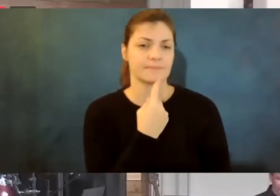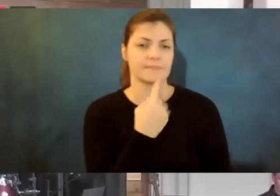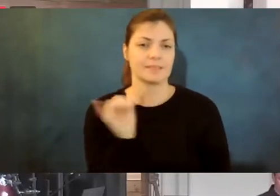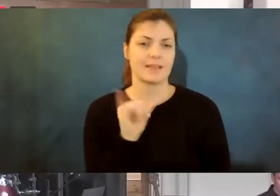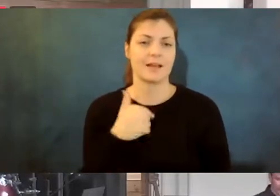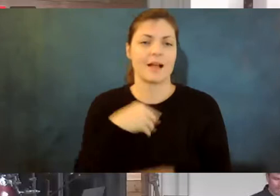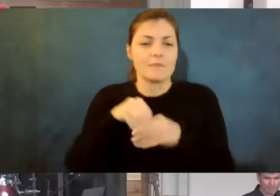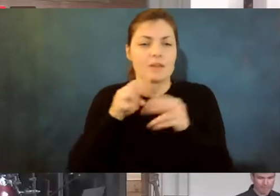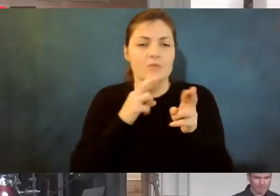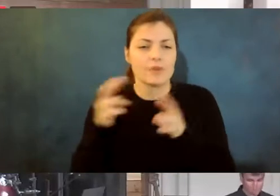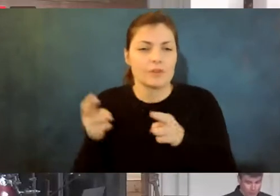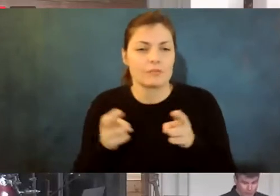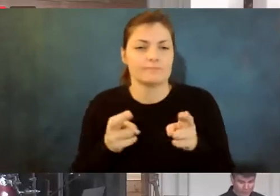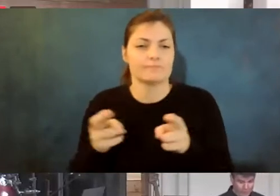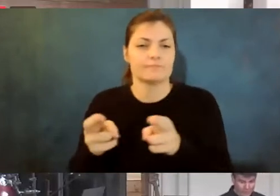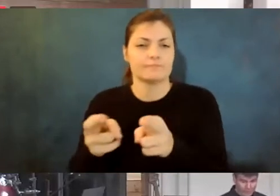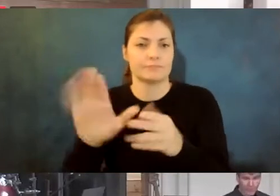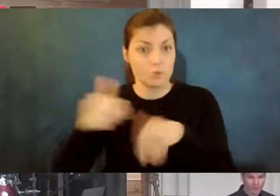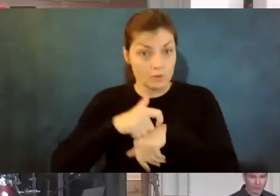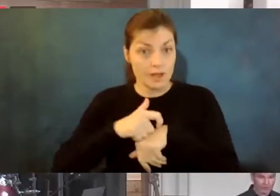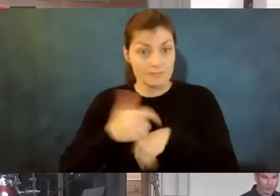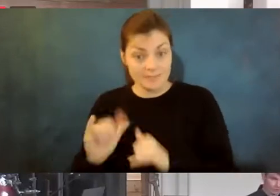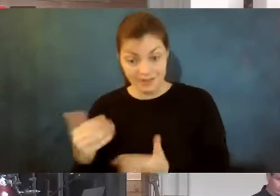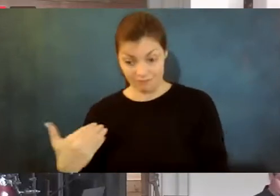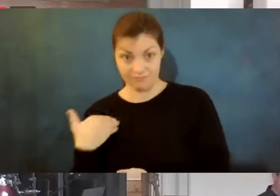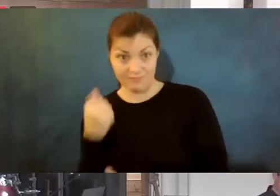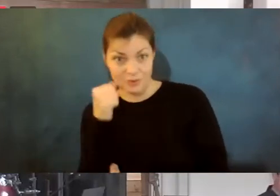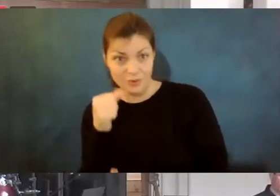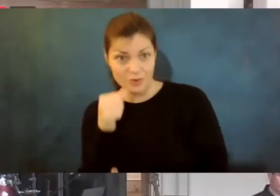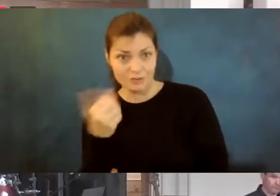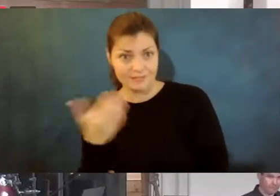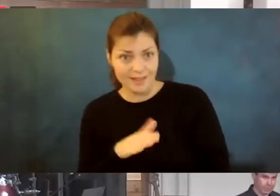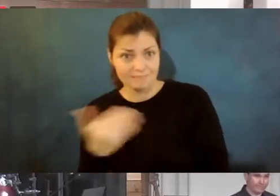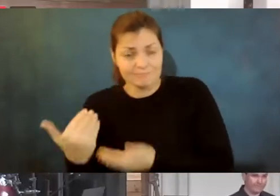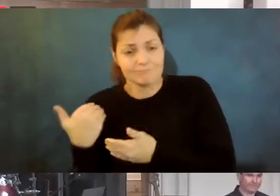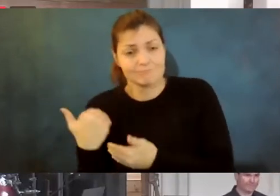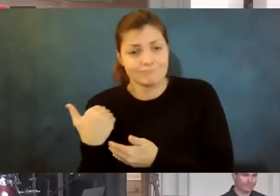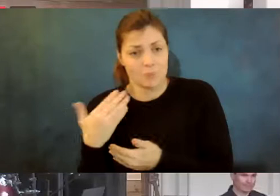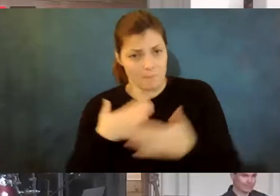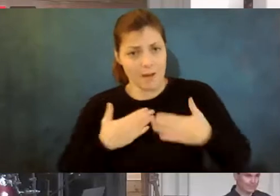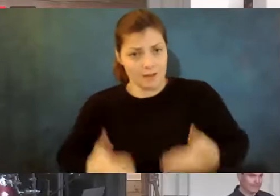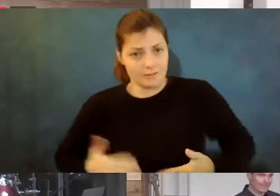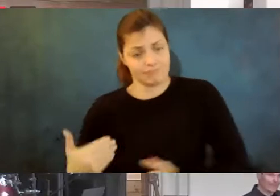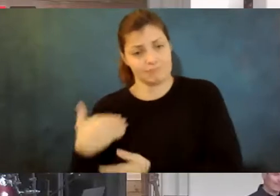in a river." This whole time, she's still holding her little girl, her body.